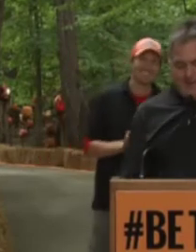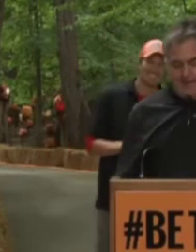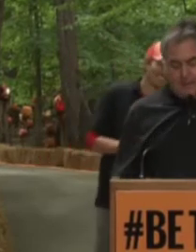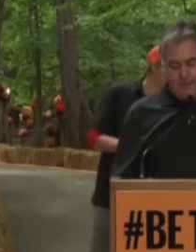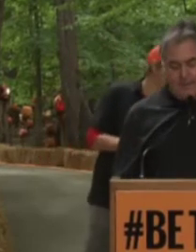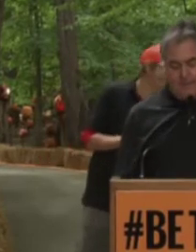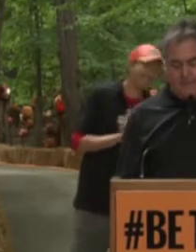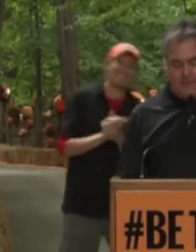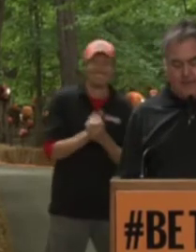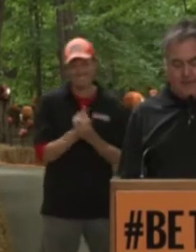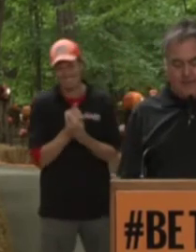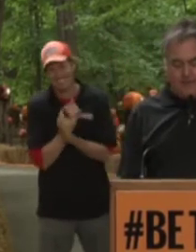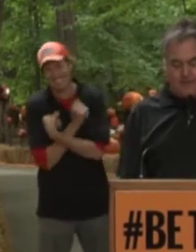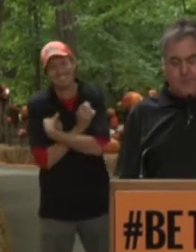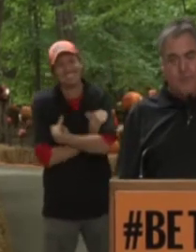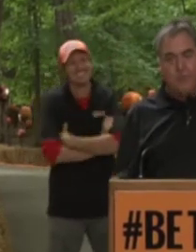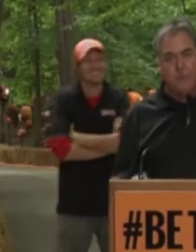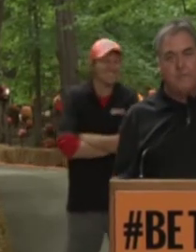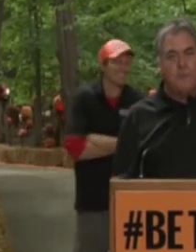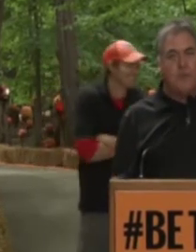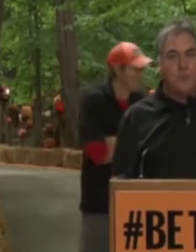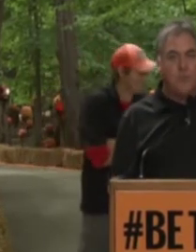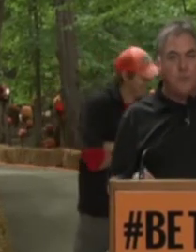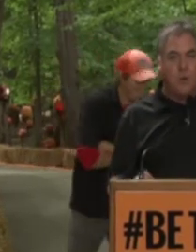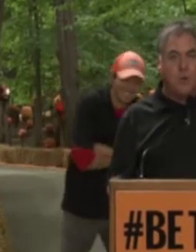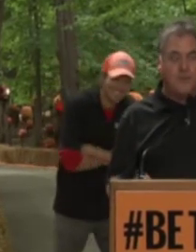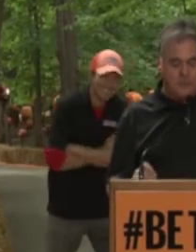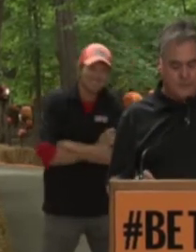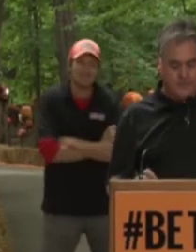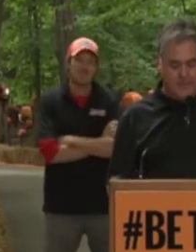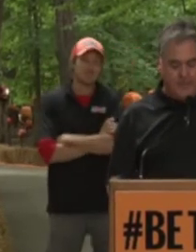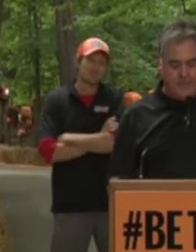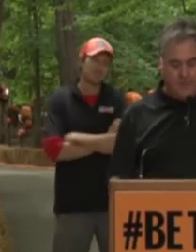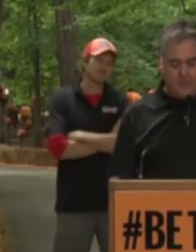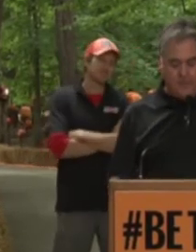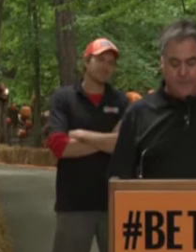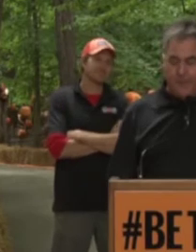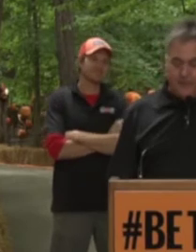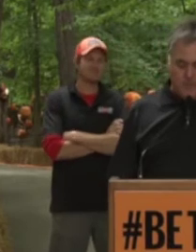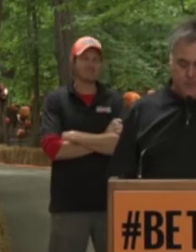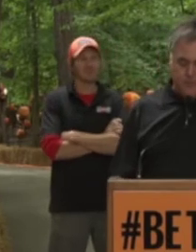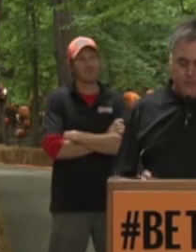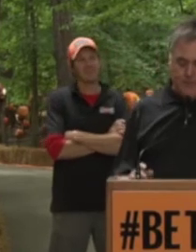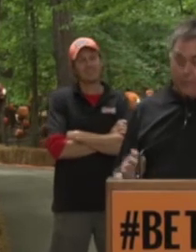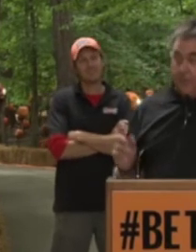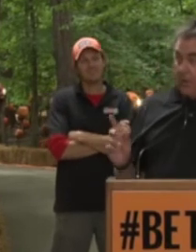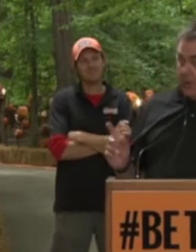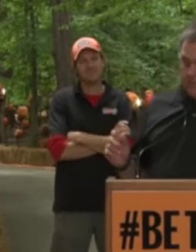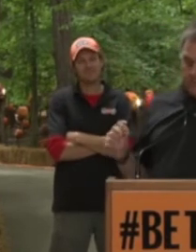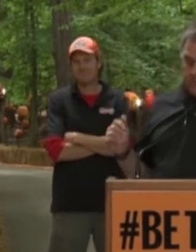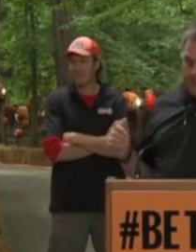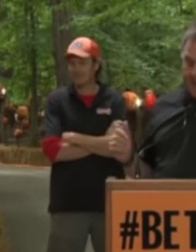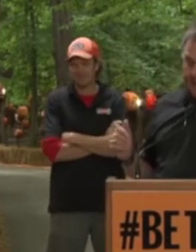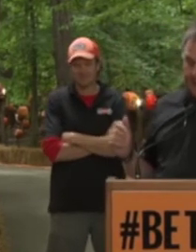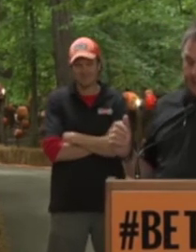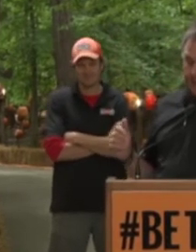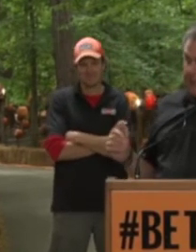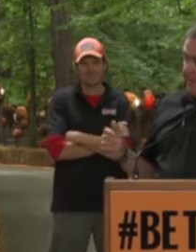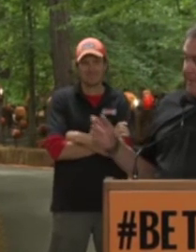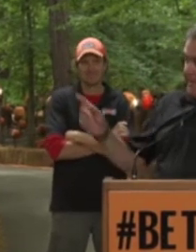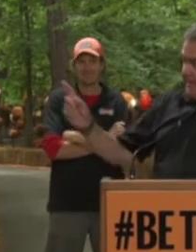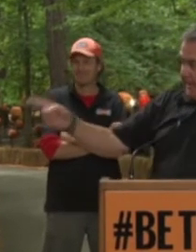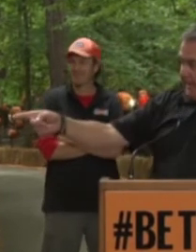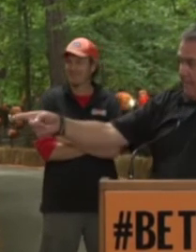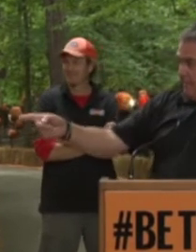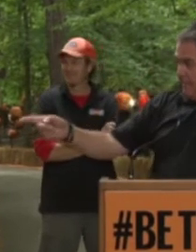Yeah, and I believe these people are after the mayor's own heart because they are delivering. So thank you, Paul, Maddie,